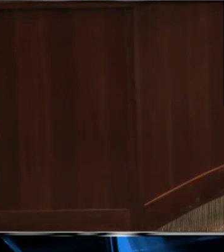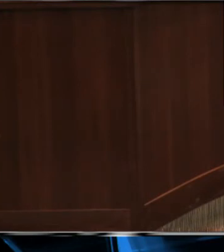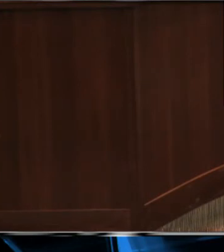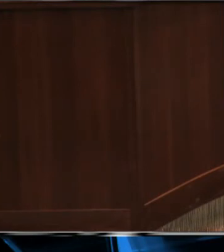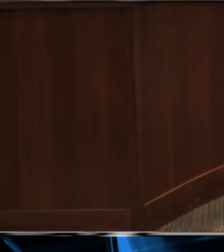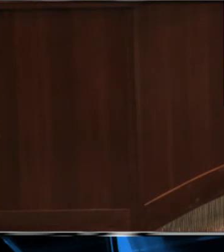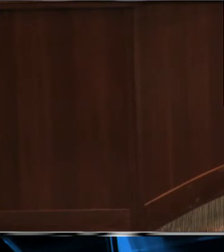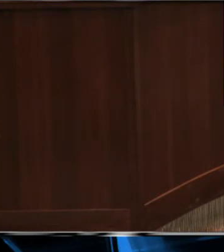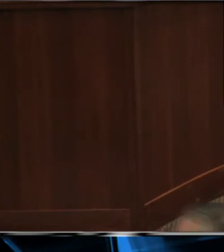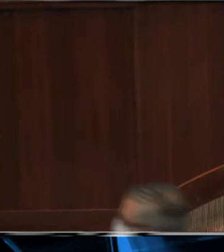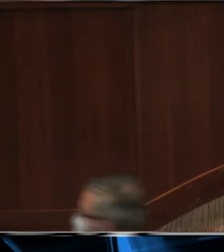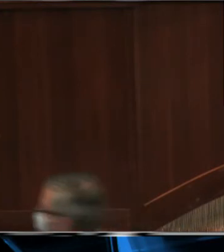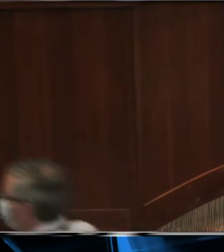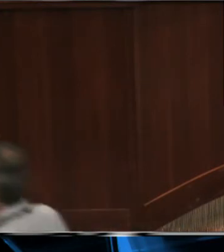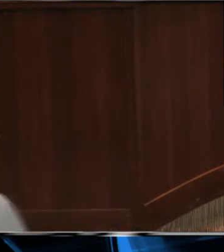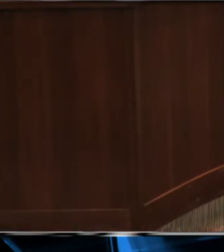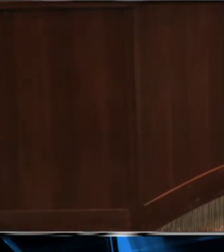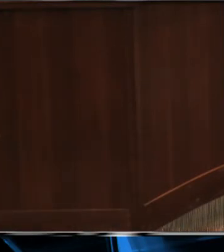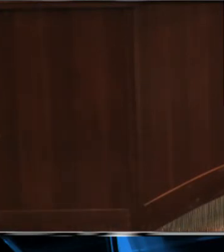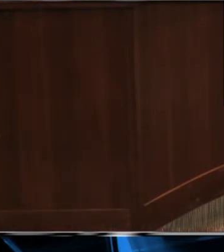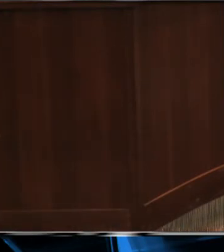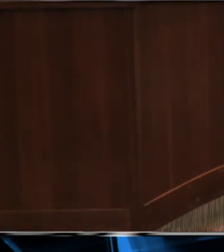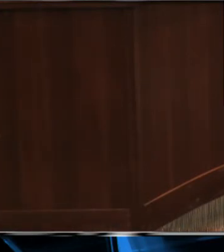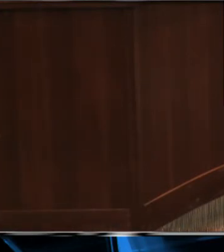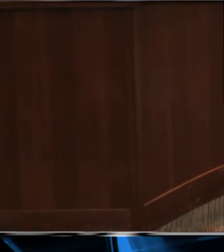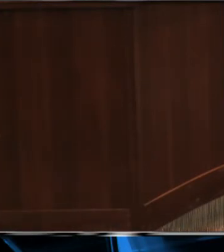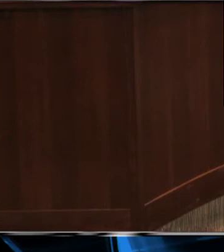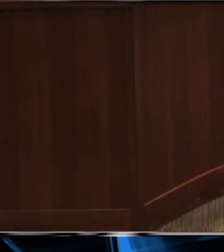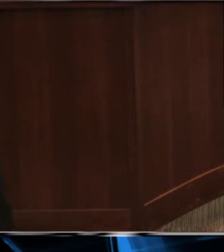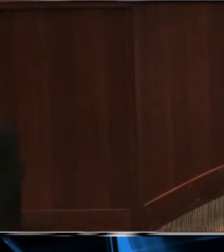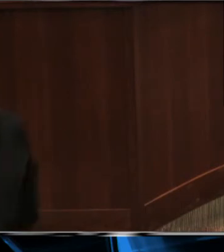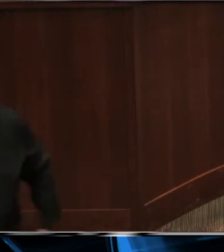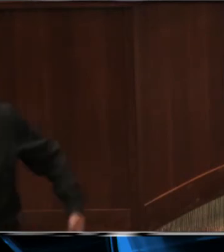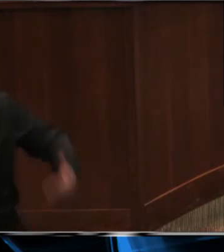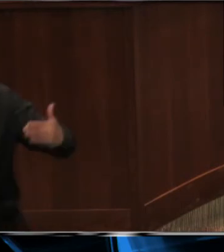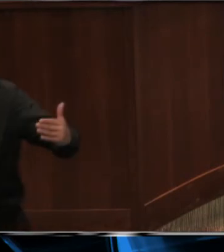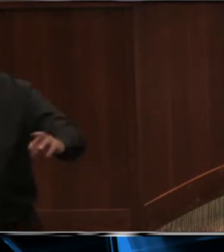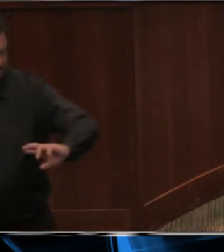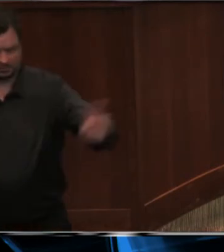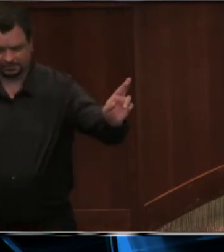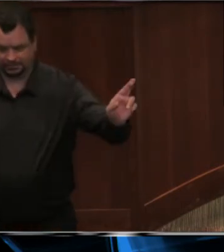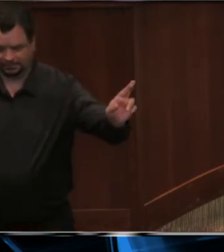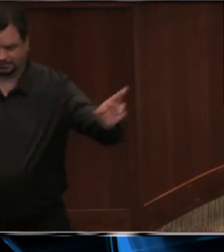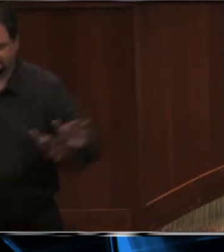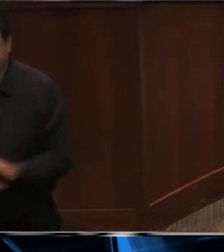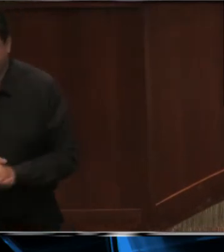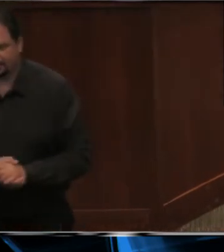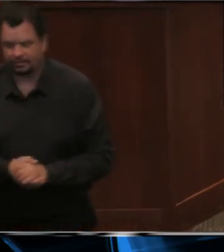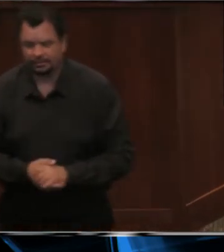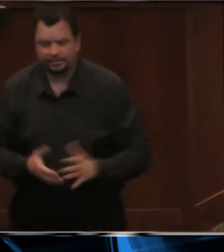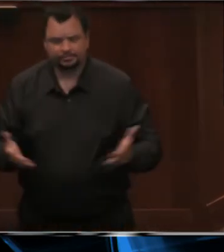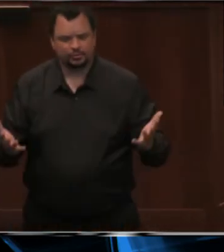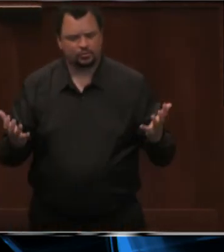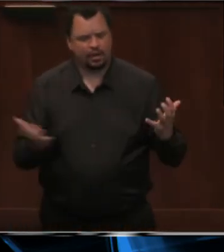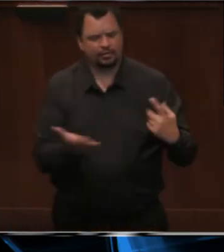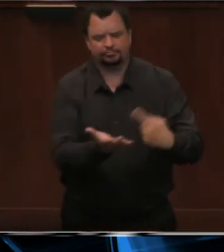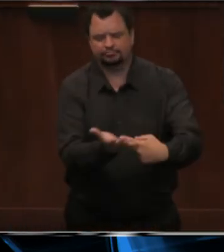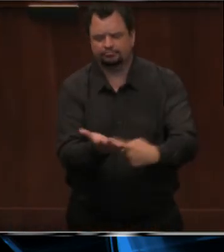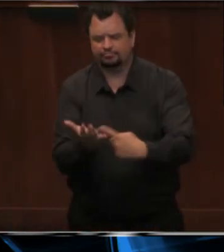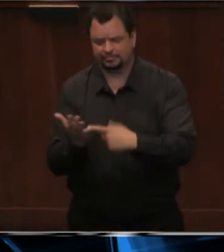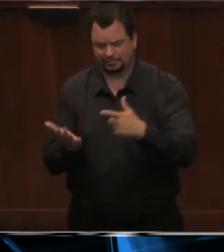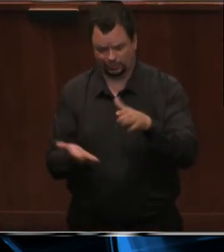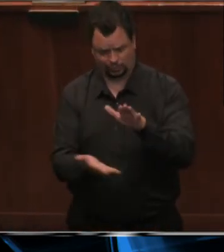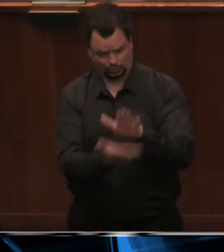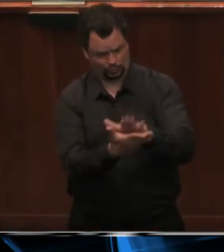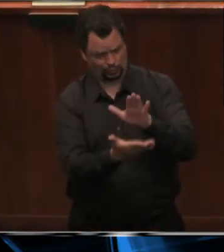while we're sitting, I wanted to say that schools are a highest priority for our local public health